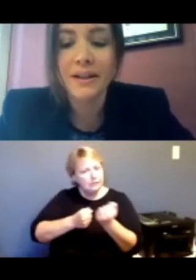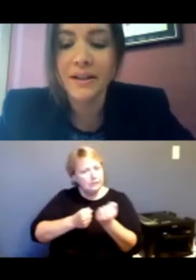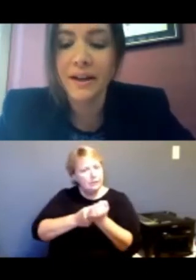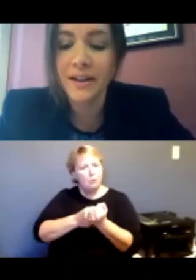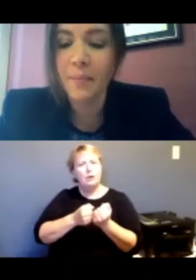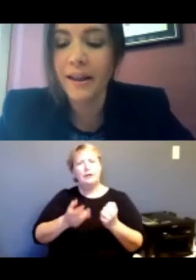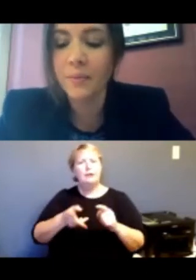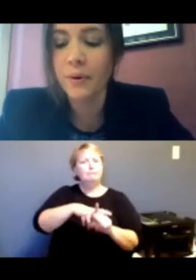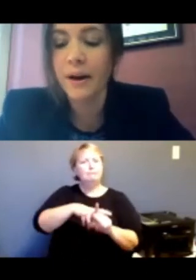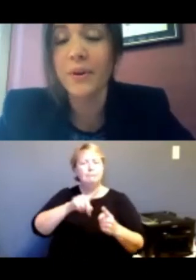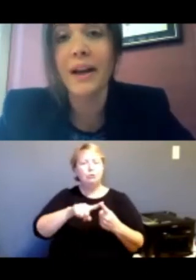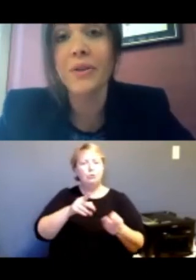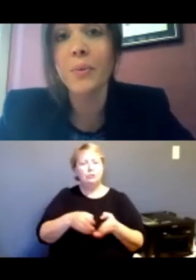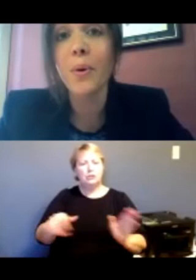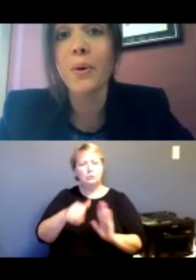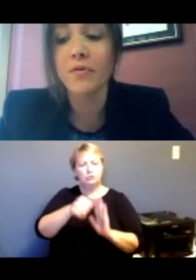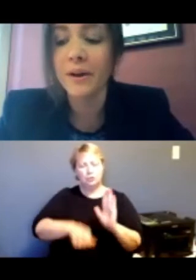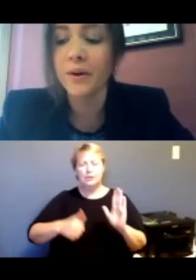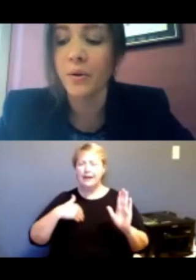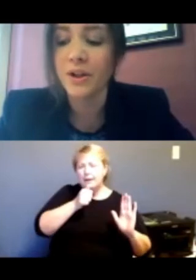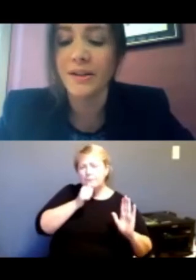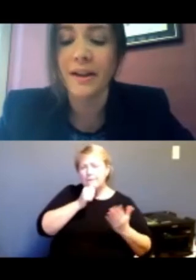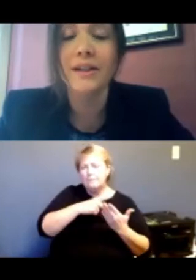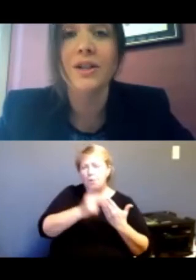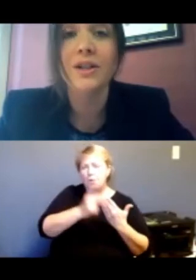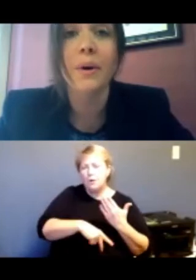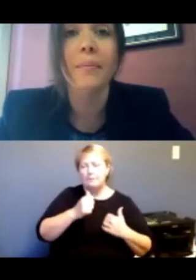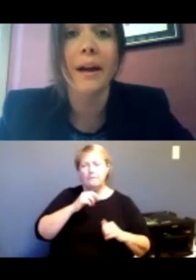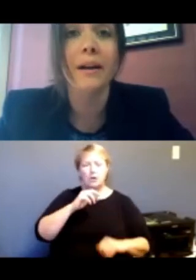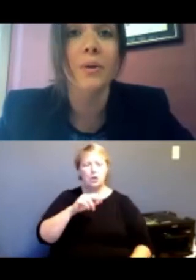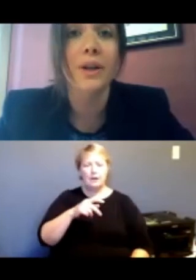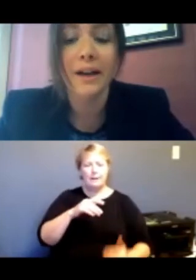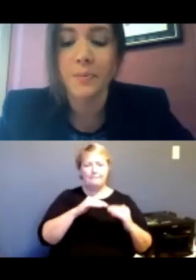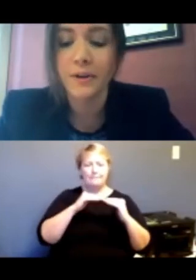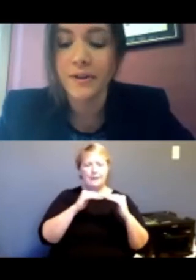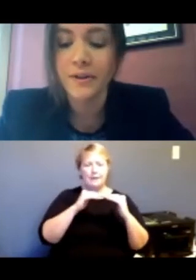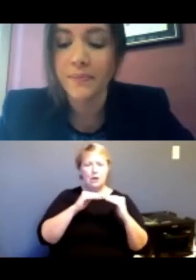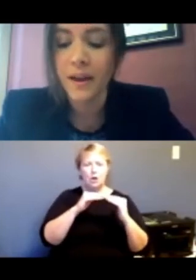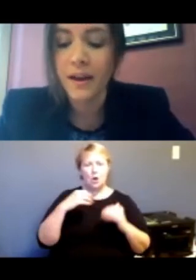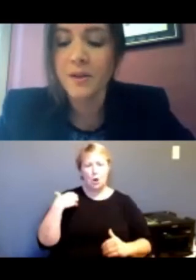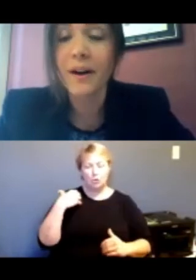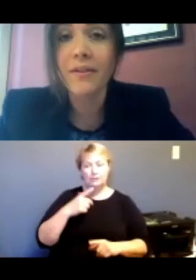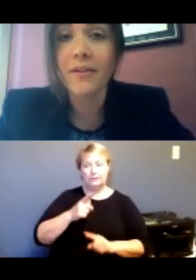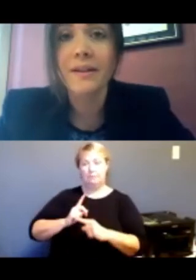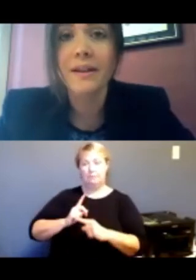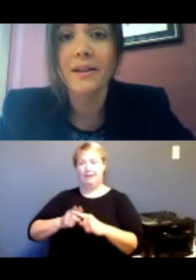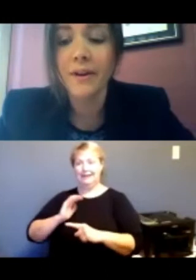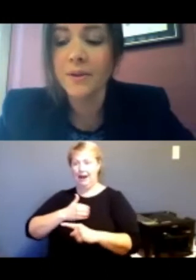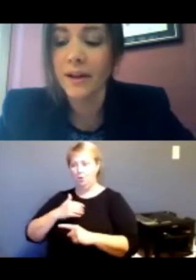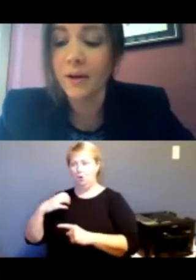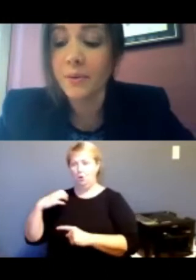surgery, conducting a pilot program looking at the role of peer coaches in addition to our embedded coaching experts. As part of this,